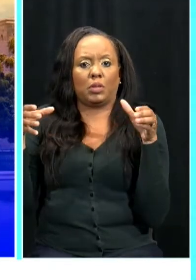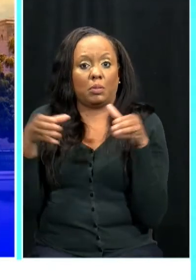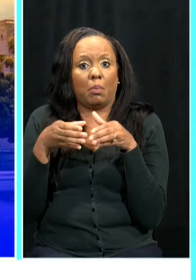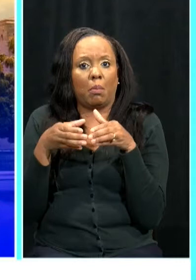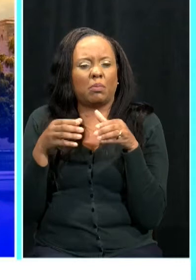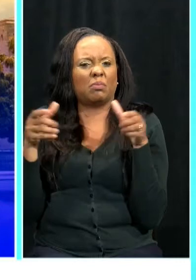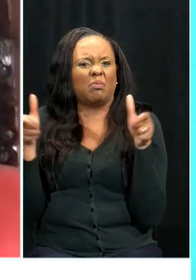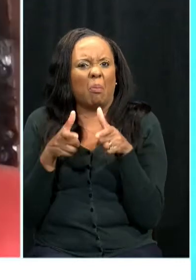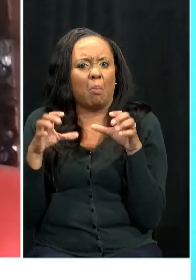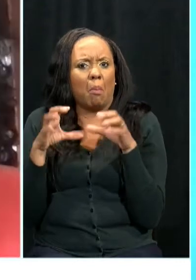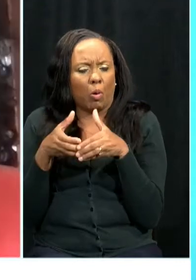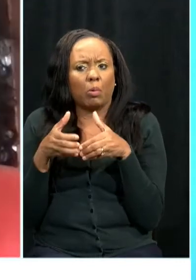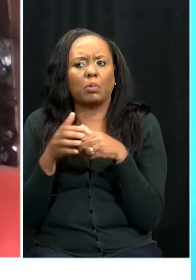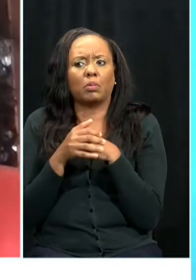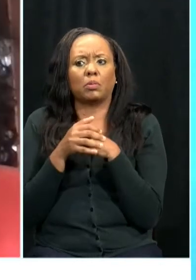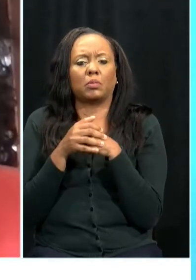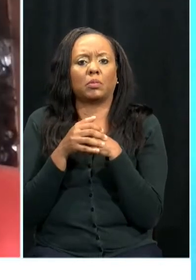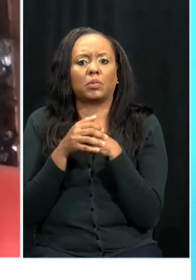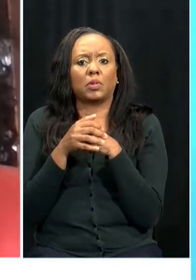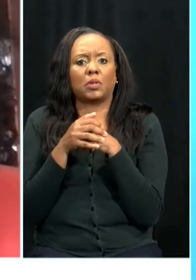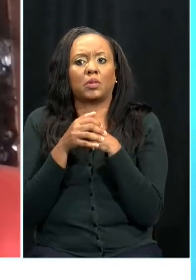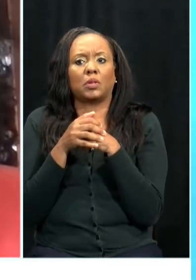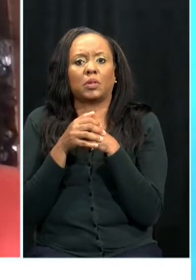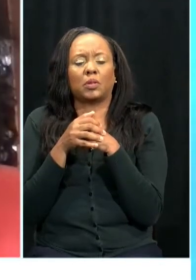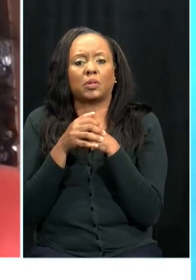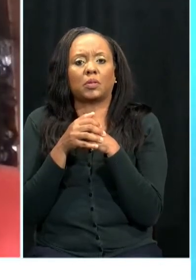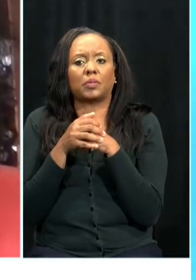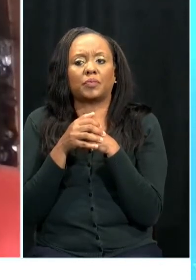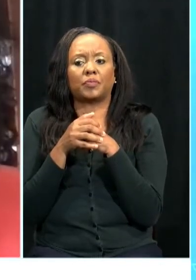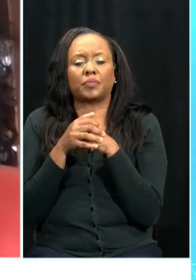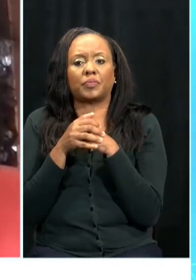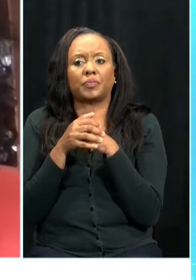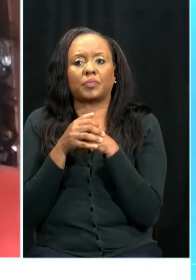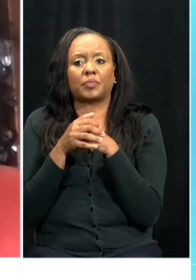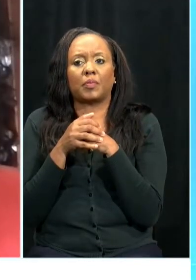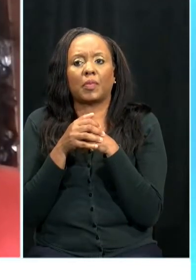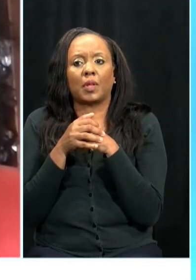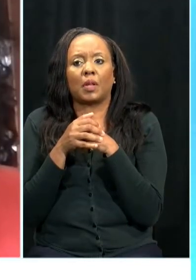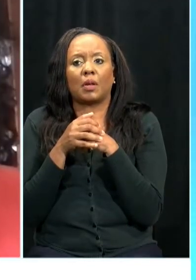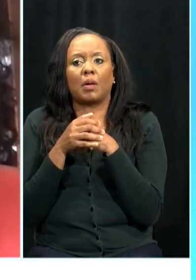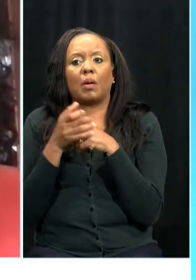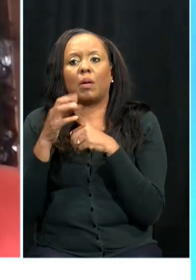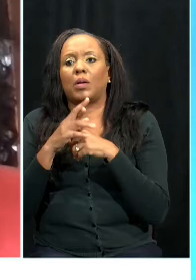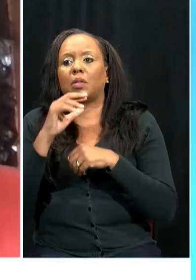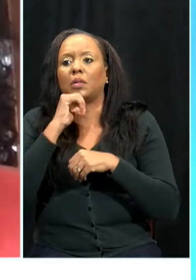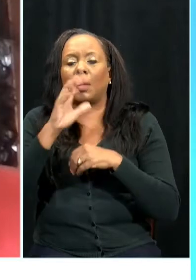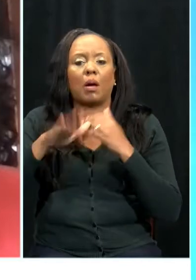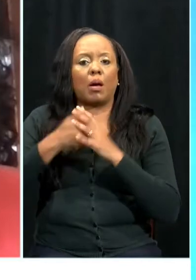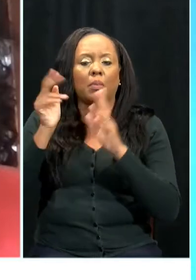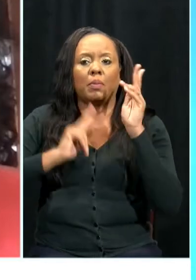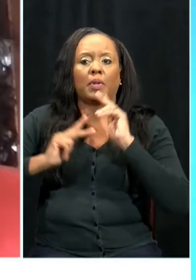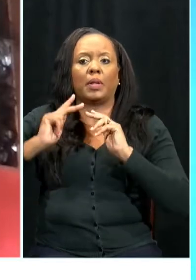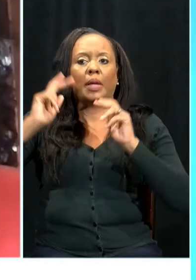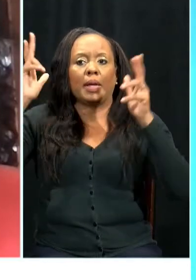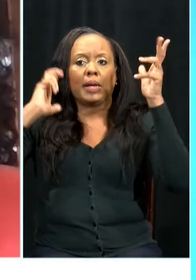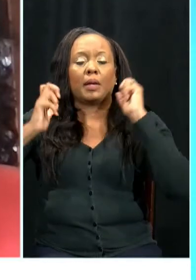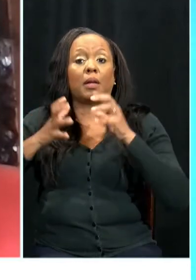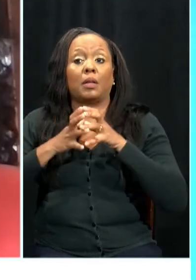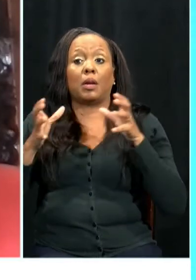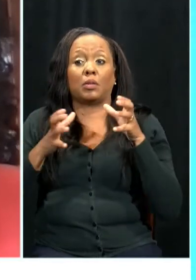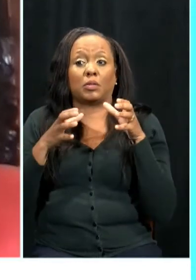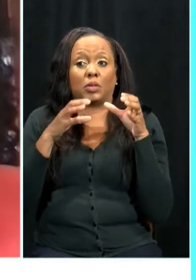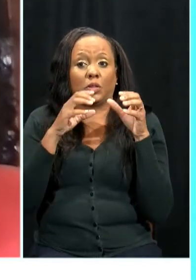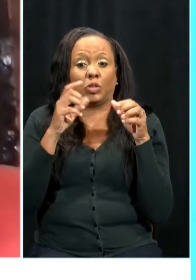smaller parties. Or are they, or are the where their voices are being heard, not everybody is hearing them? Because I know a lot of smaller parties